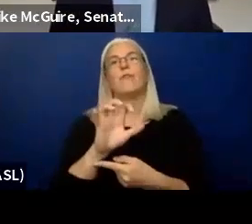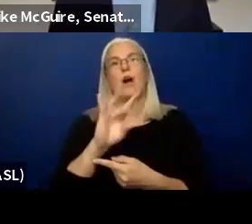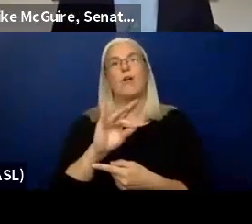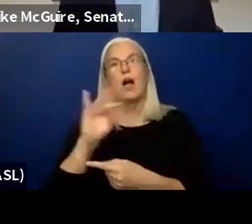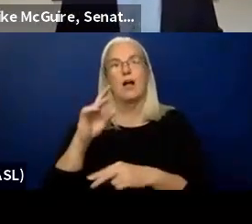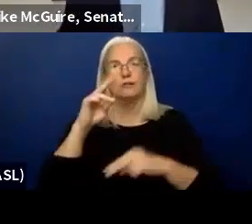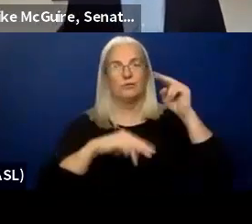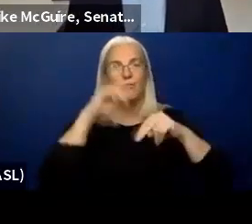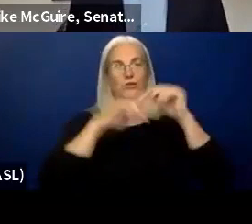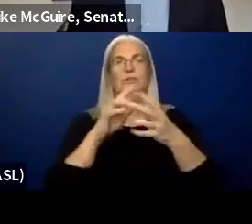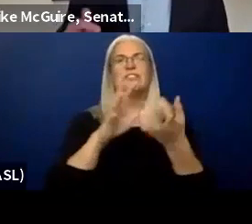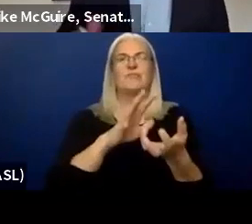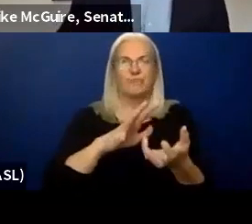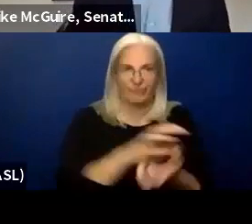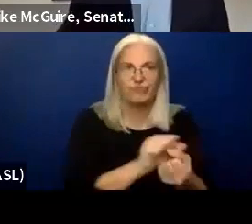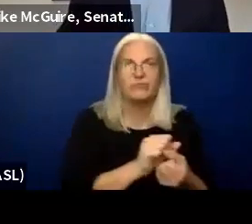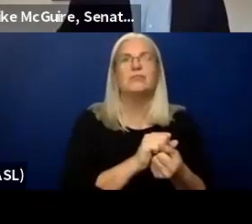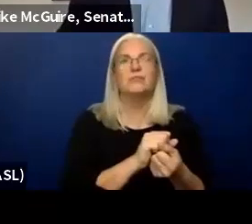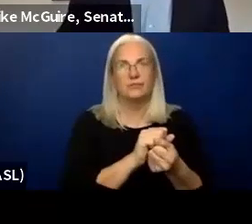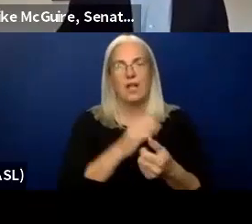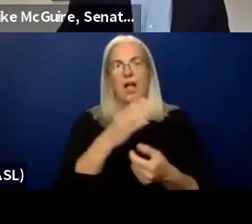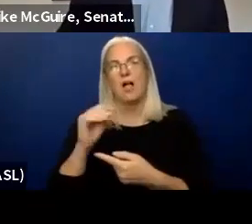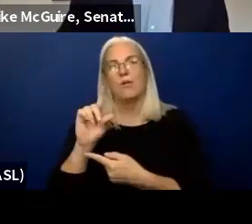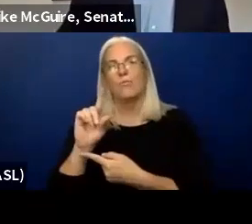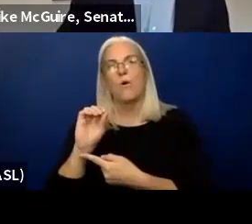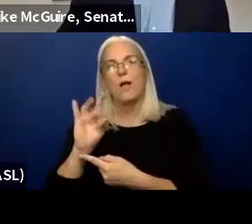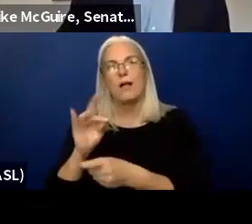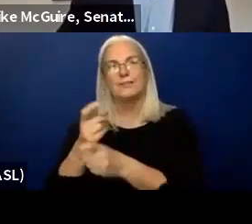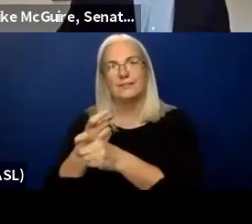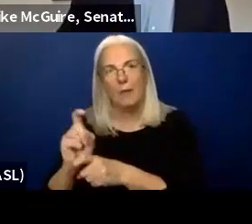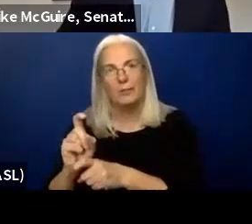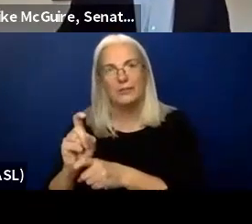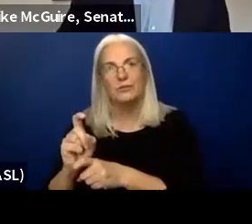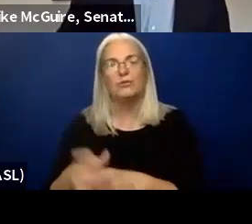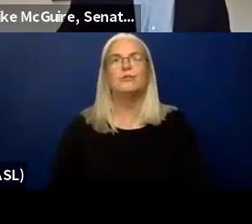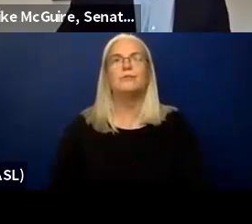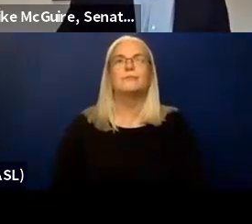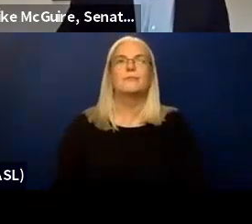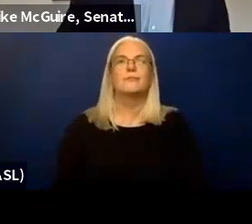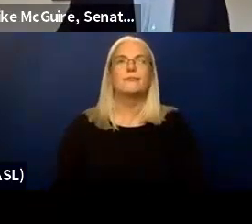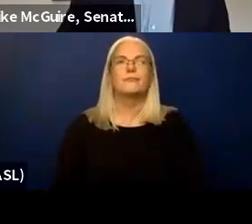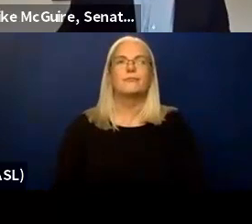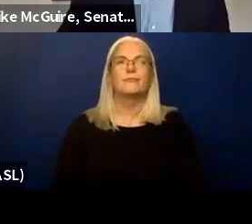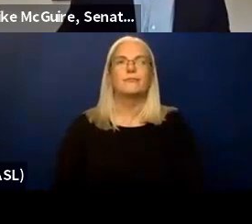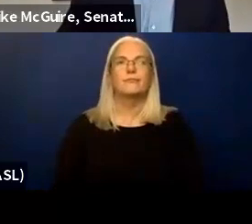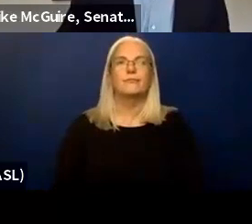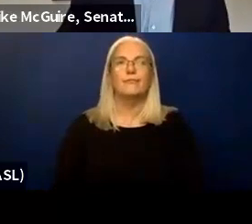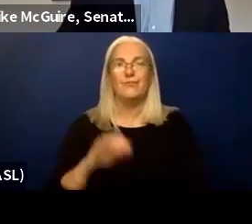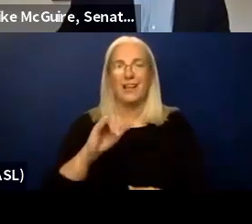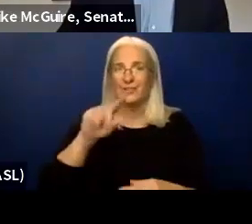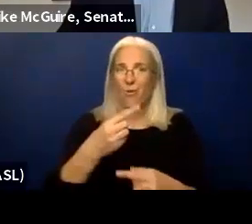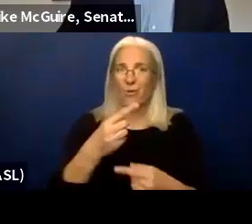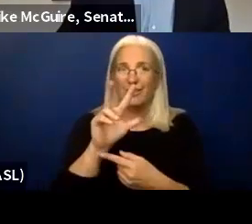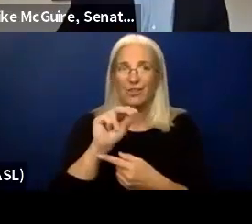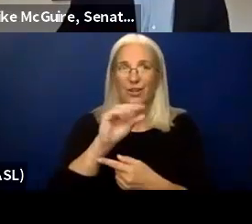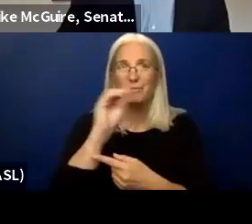108 damaged. That is about 30% of the geographical area that has been surveyed so far. That number is likely to go